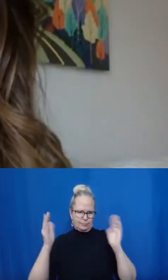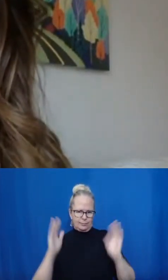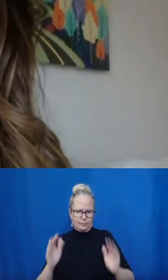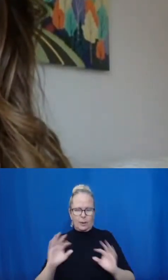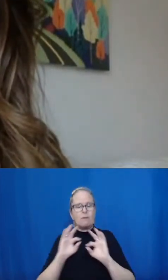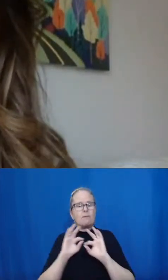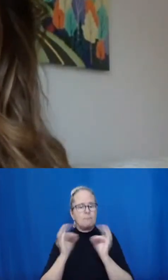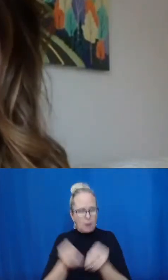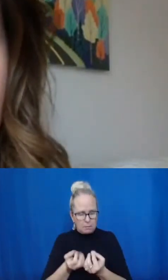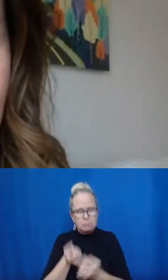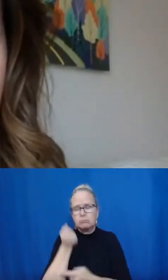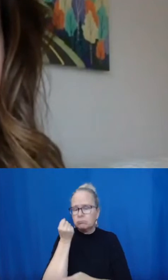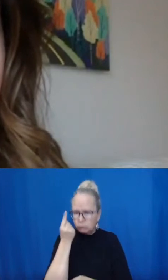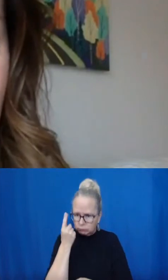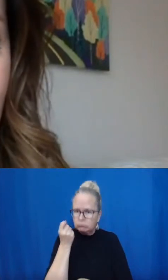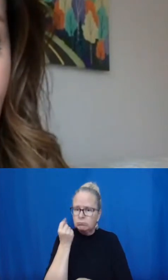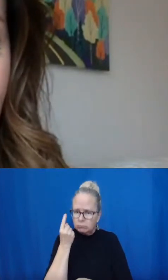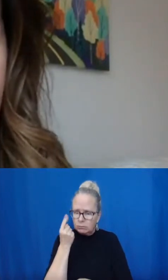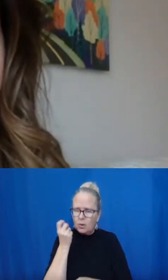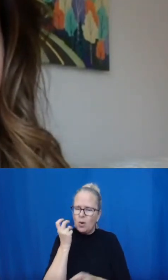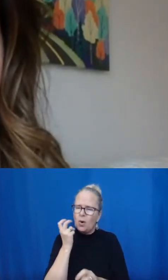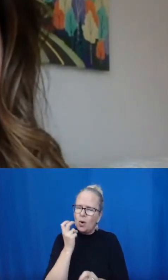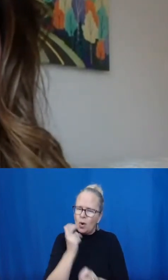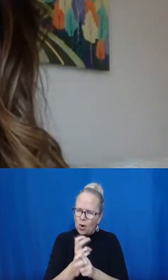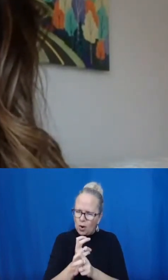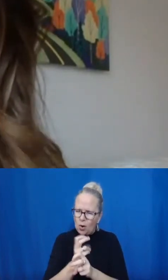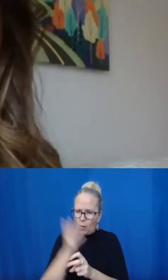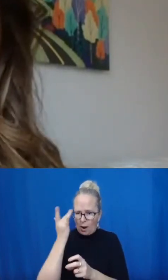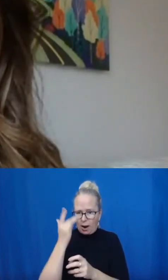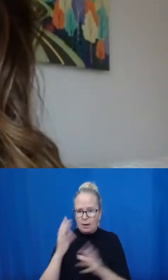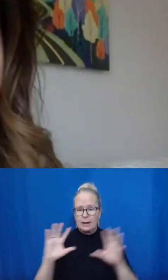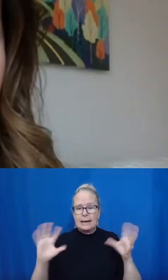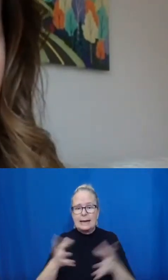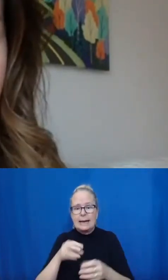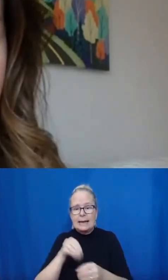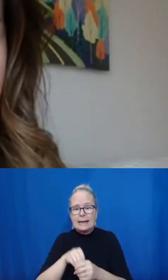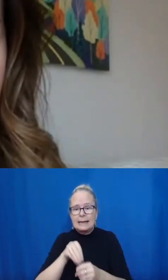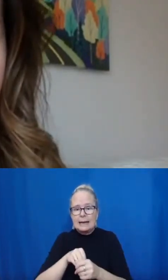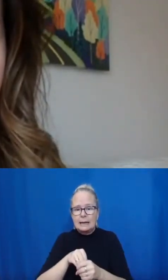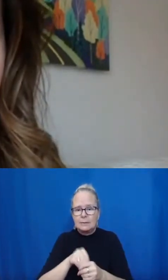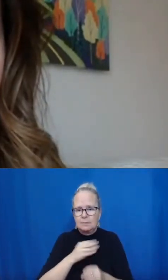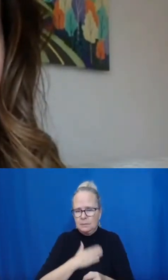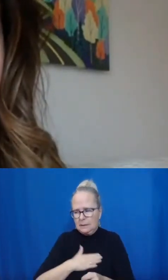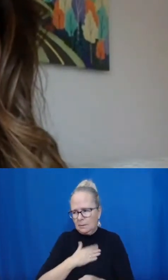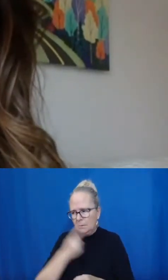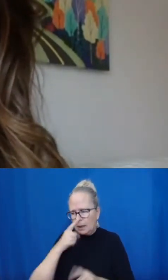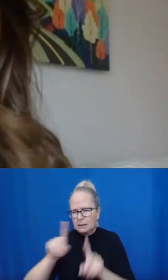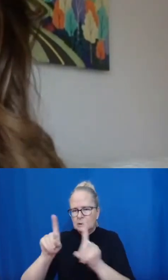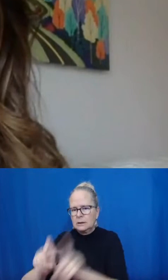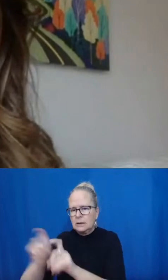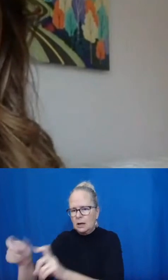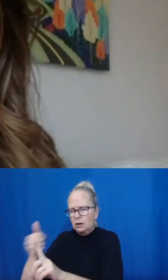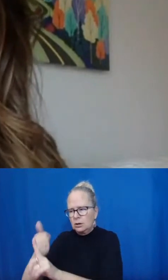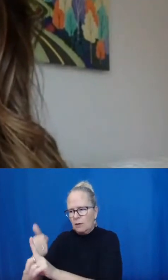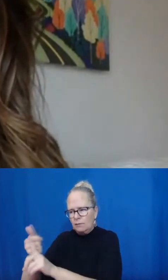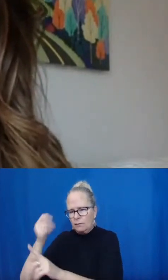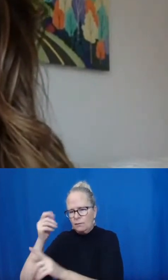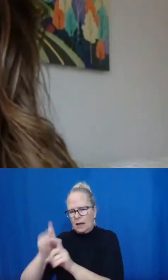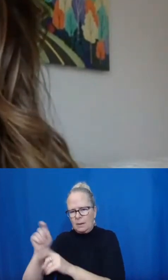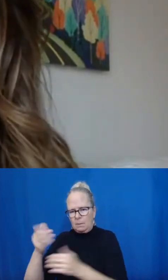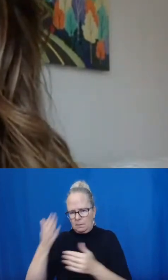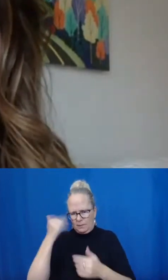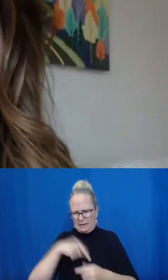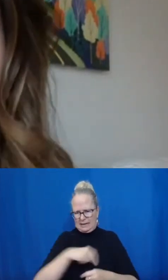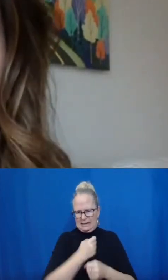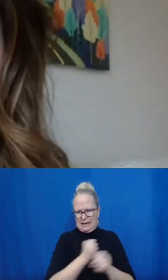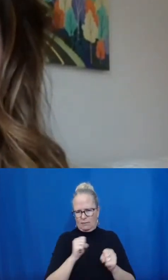said, didn't start fall hockey. I cannot play music right now. We have to wait until numbers get